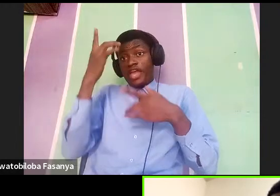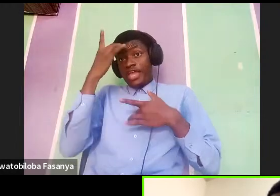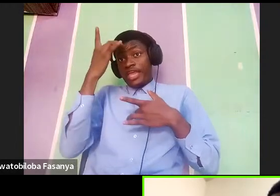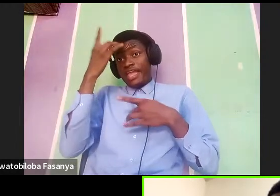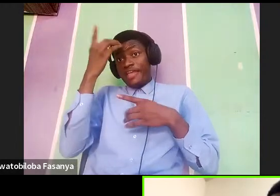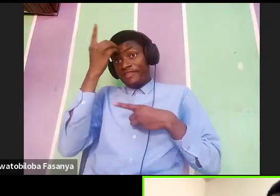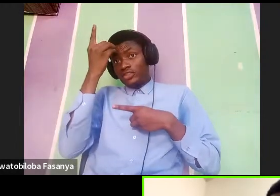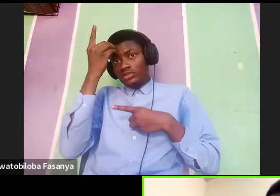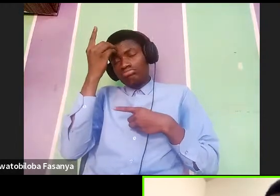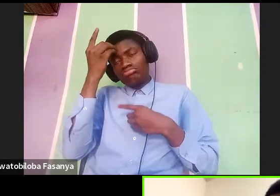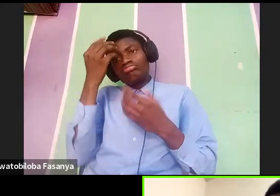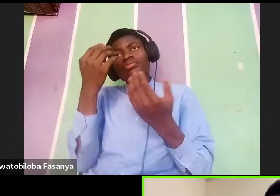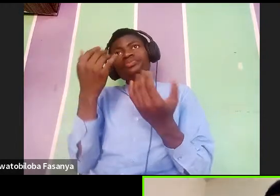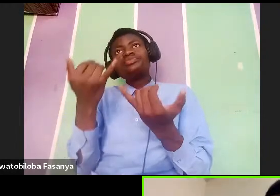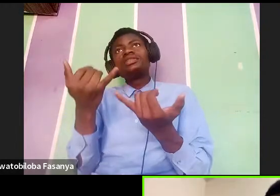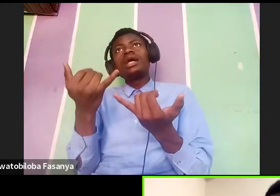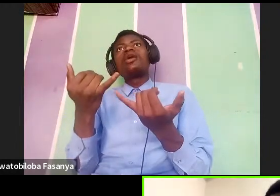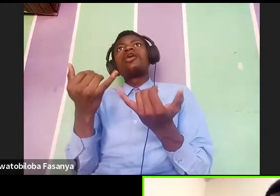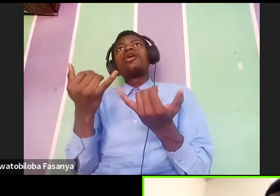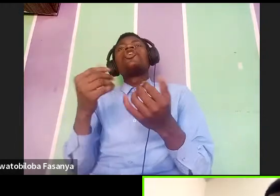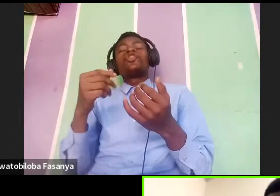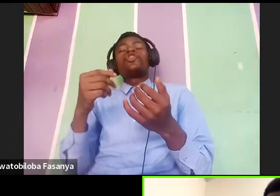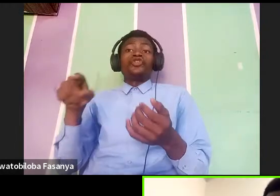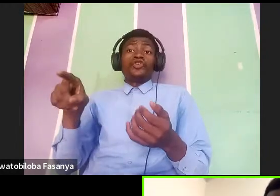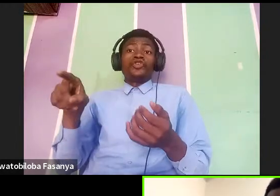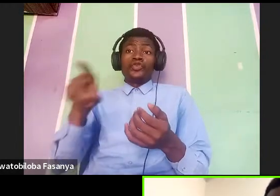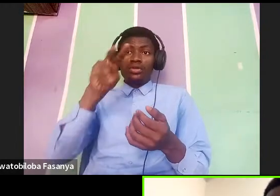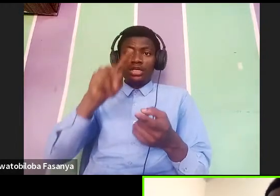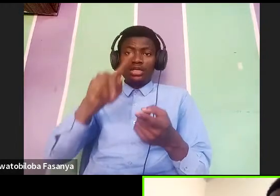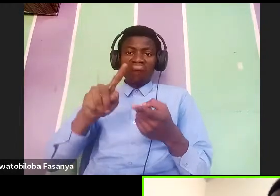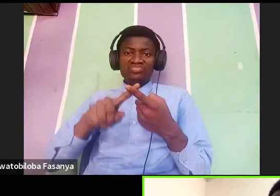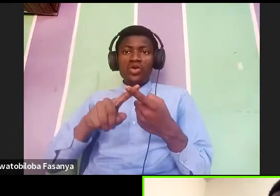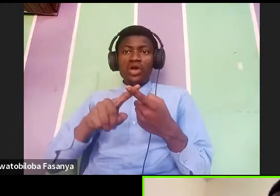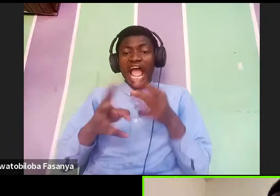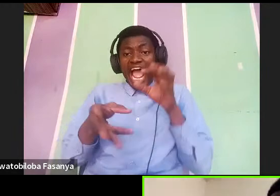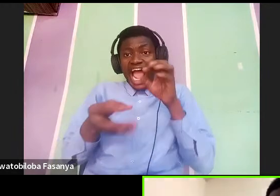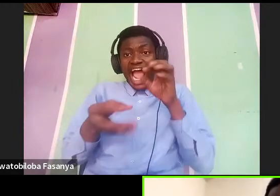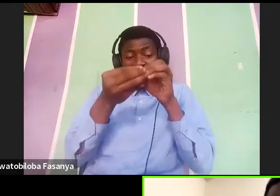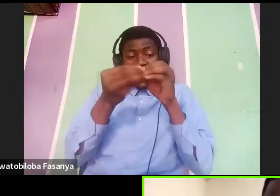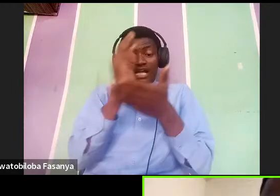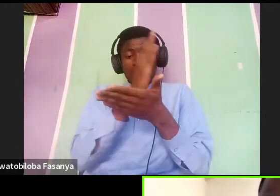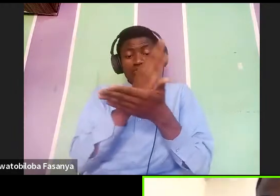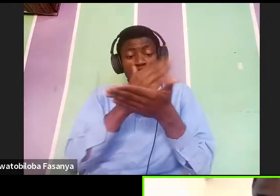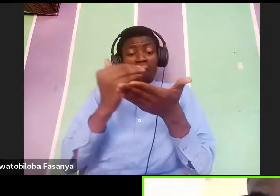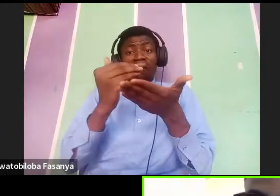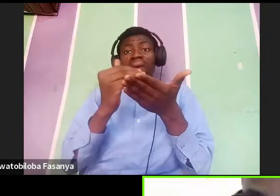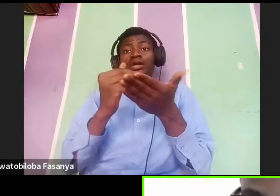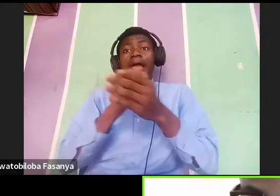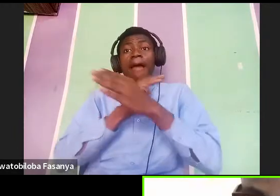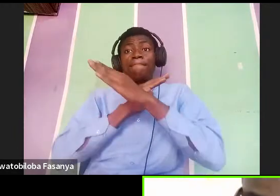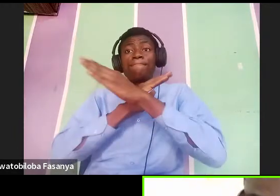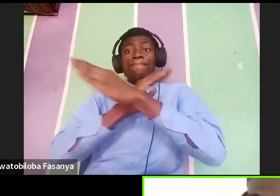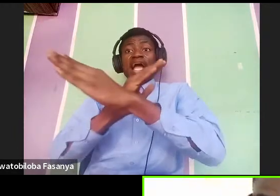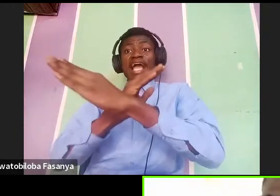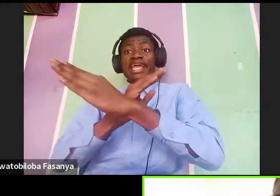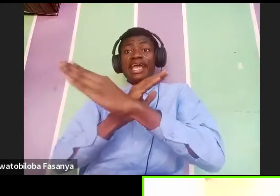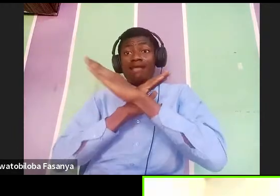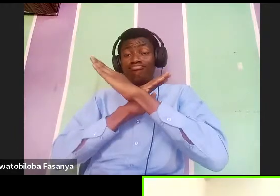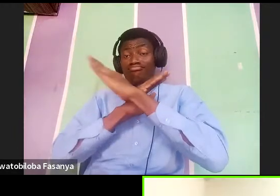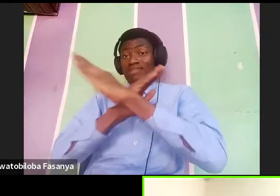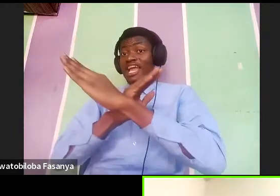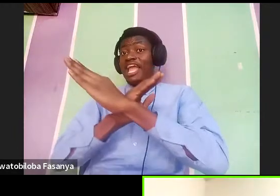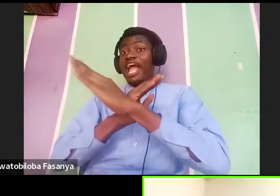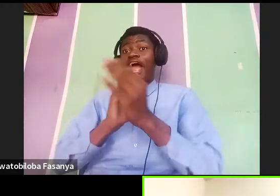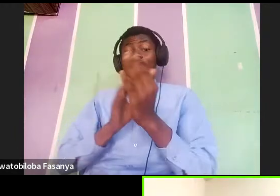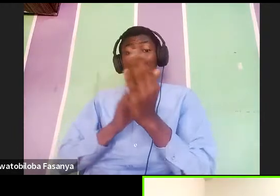applying some barrier cream to the area. So things like Vaseline, and mostly what that does, it tries to